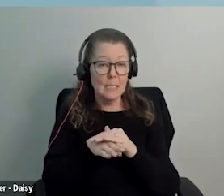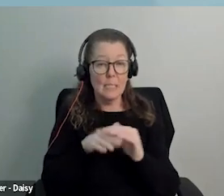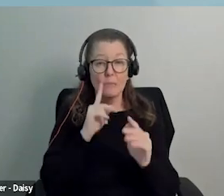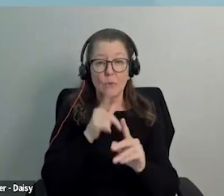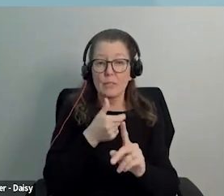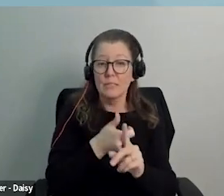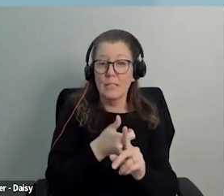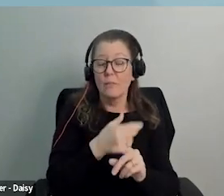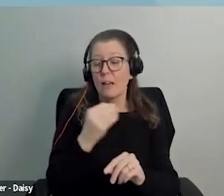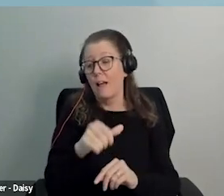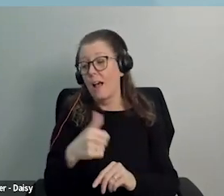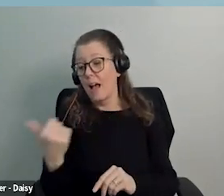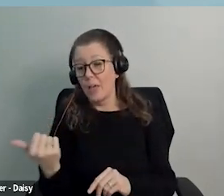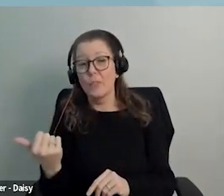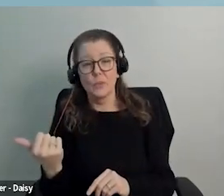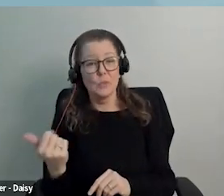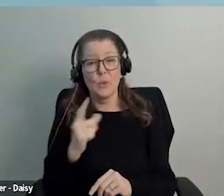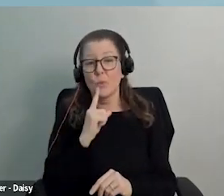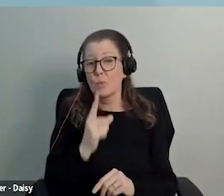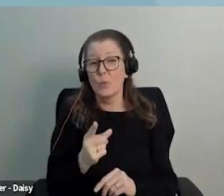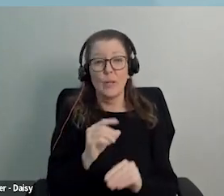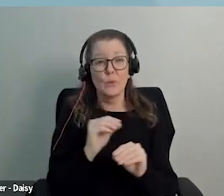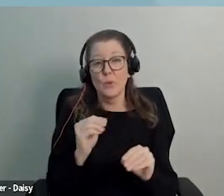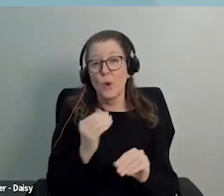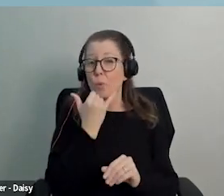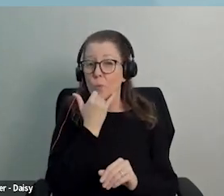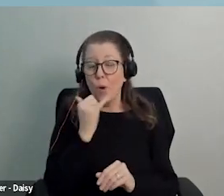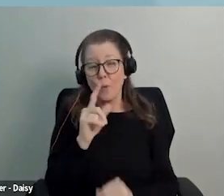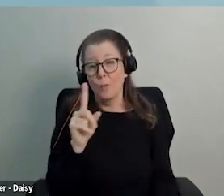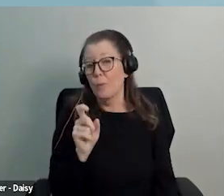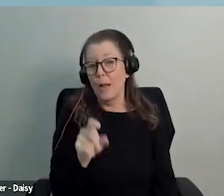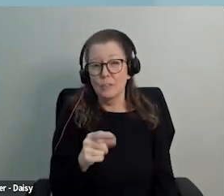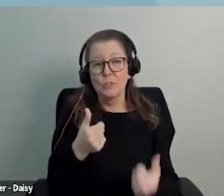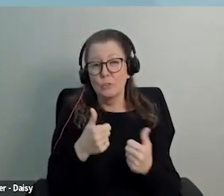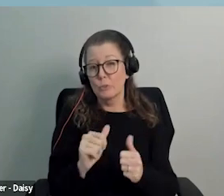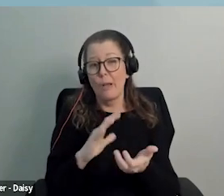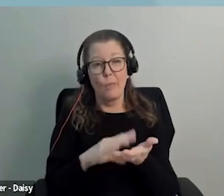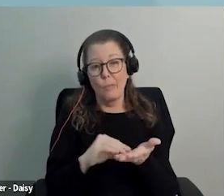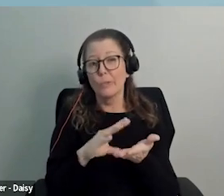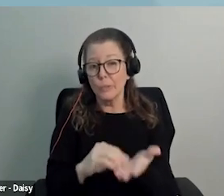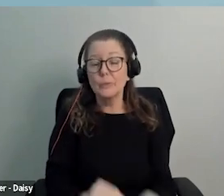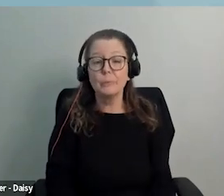for others. So you kind of can't go wrong as long as you're asking those questions and trying to learn.